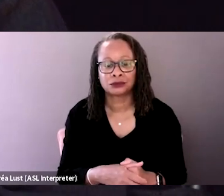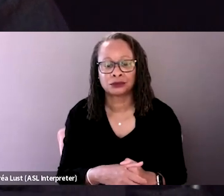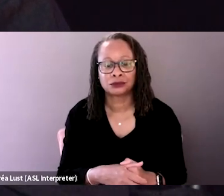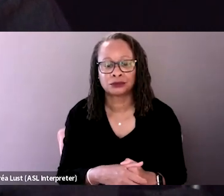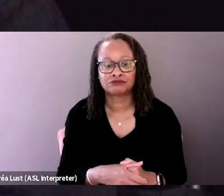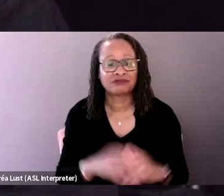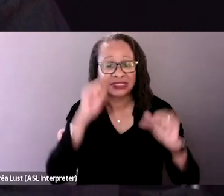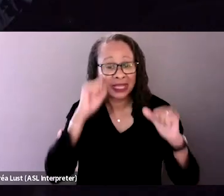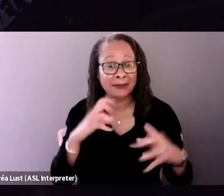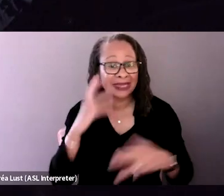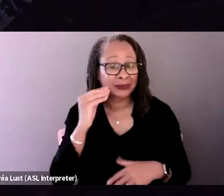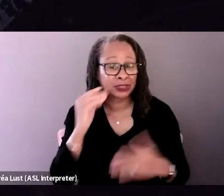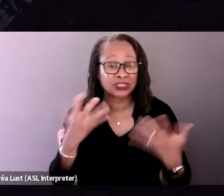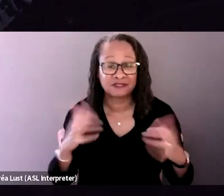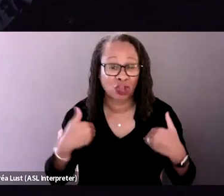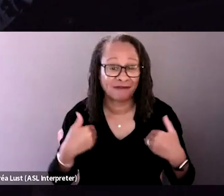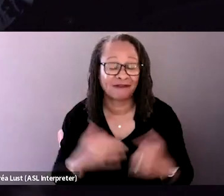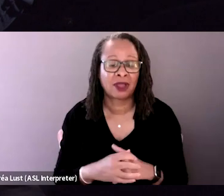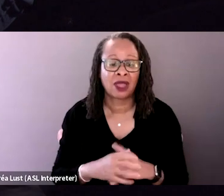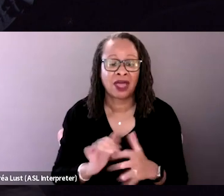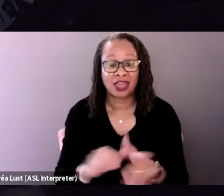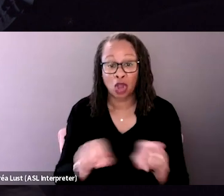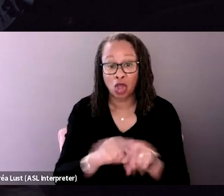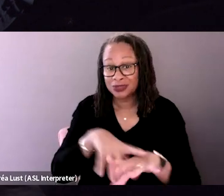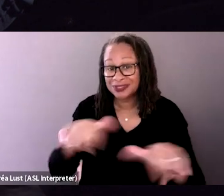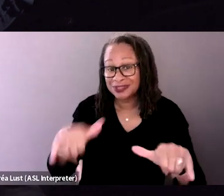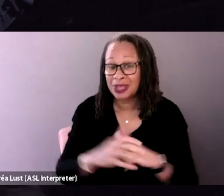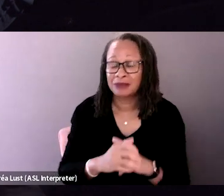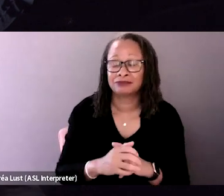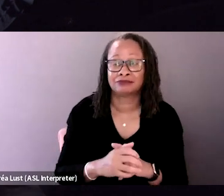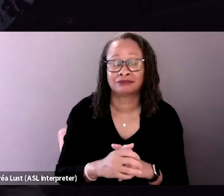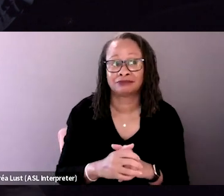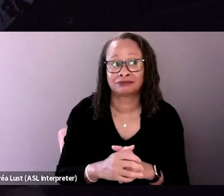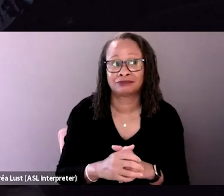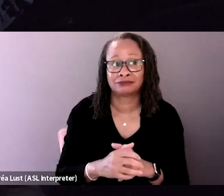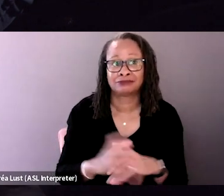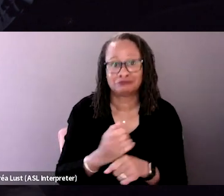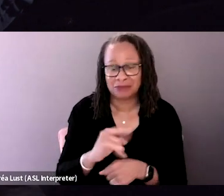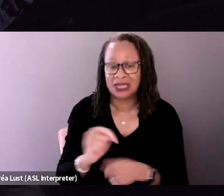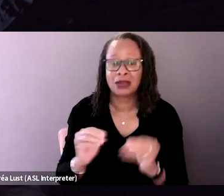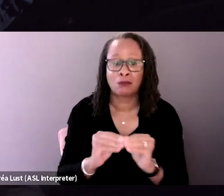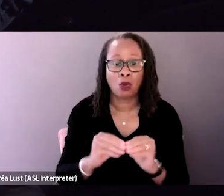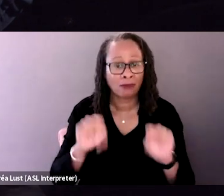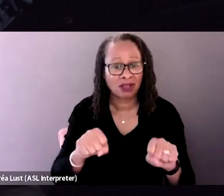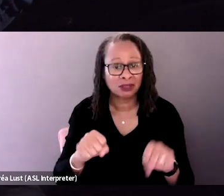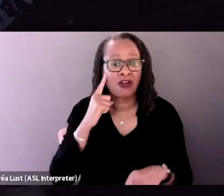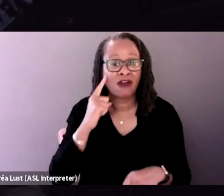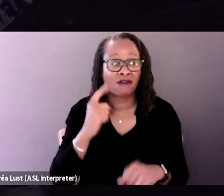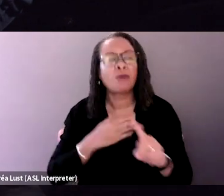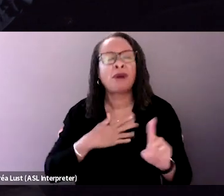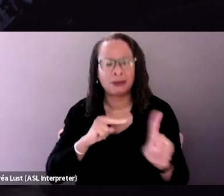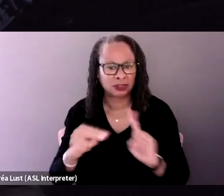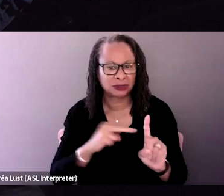amazing experience to have. That also, in a certain way, made it more possible, just from my perspective, to